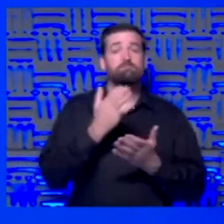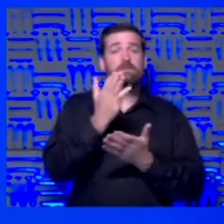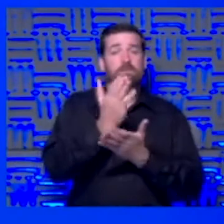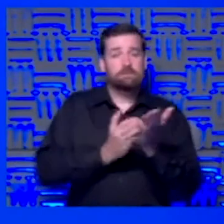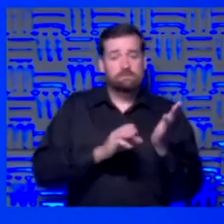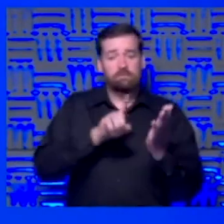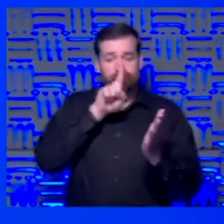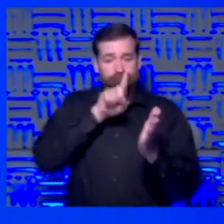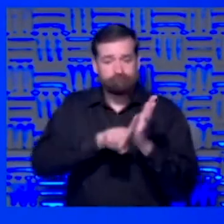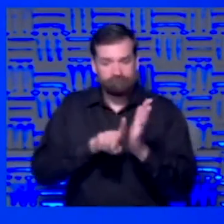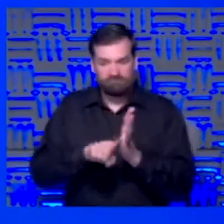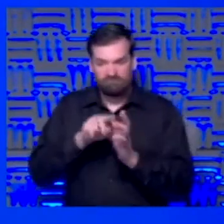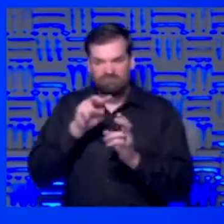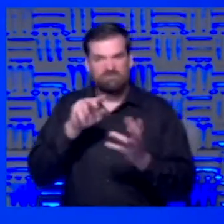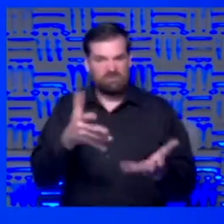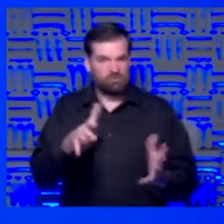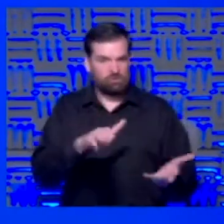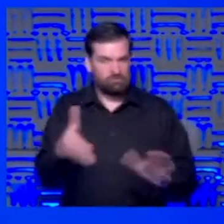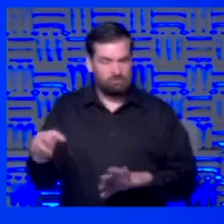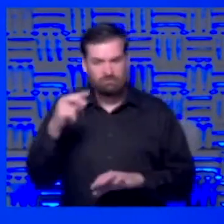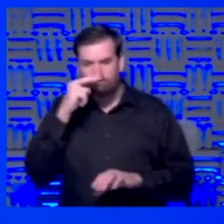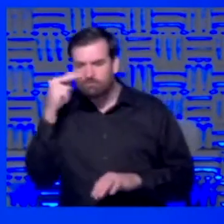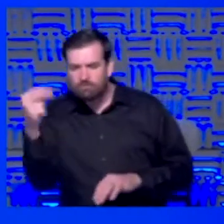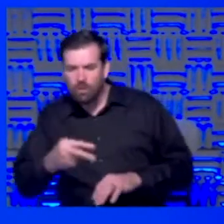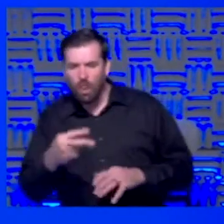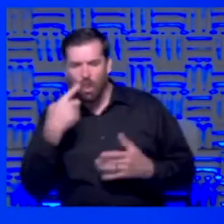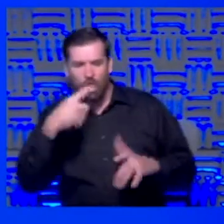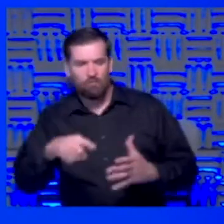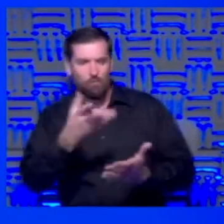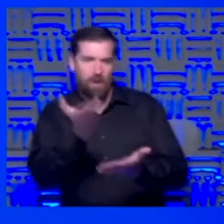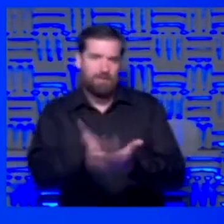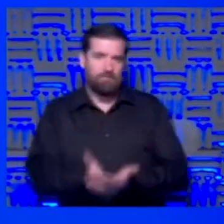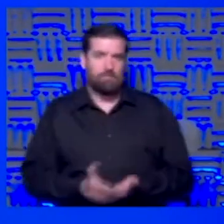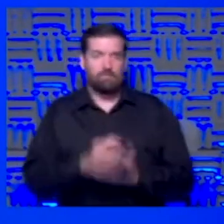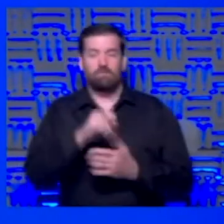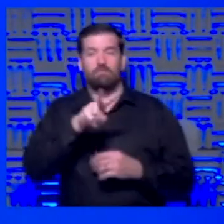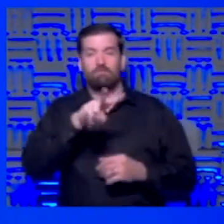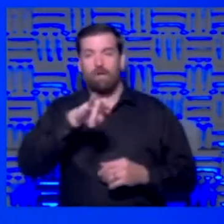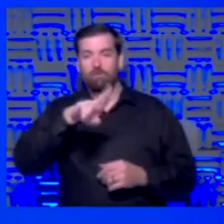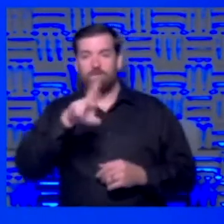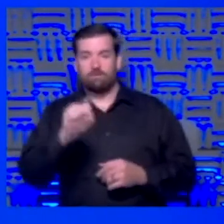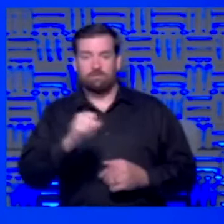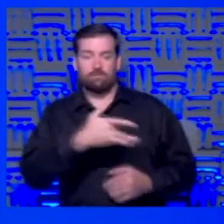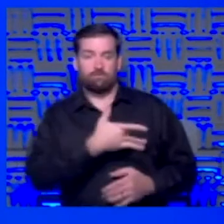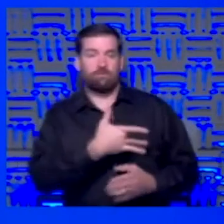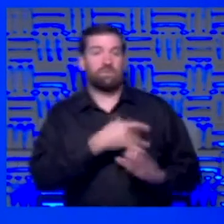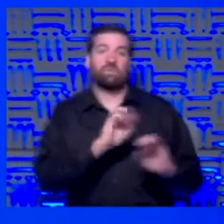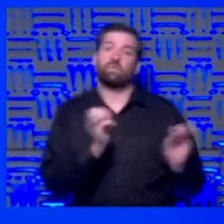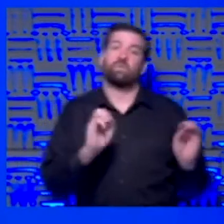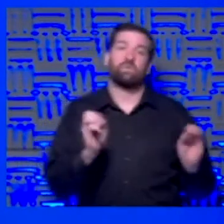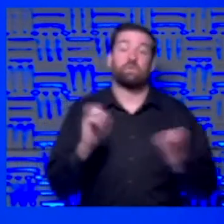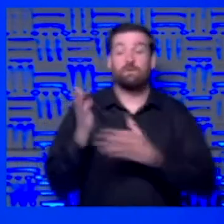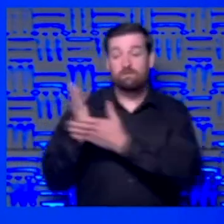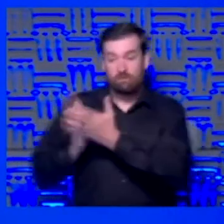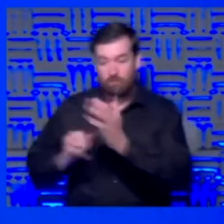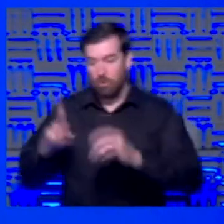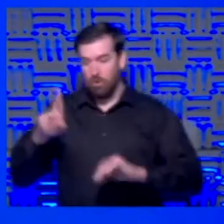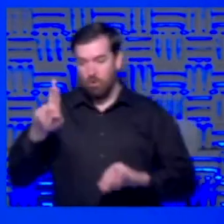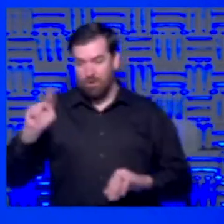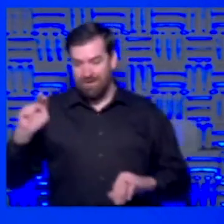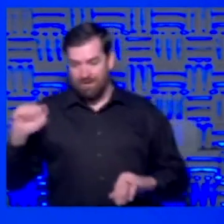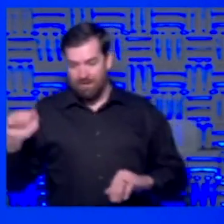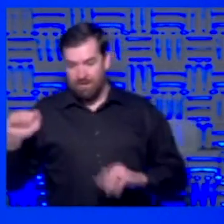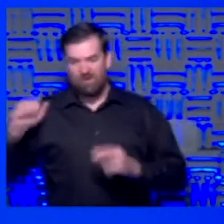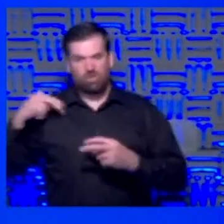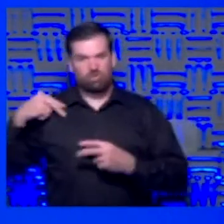studies, when they actually tried to look for the virus and stain for the virus, they did not find it in the heart. Other studies, when they looked for the RNA or the genomic